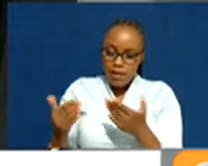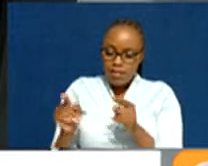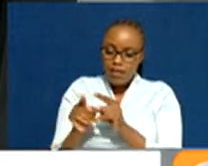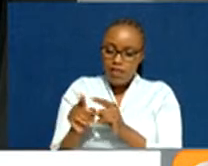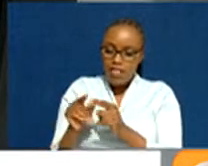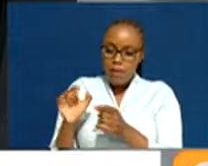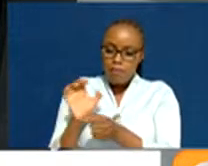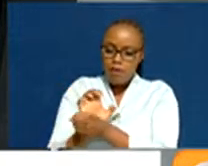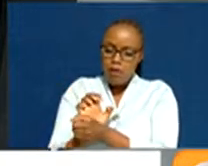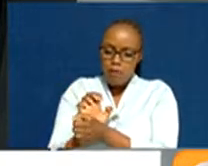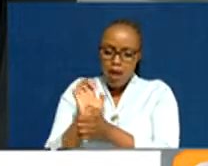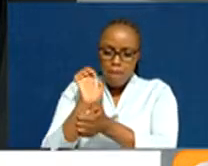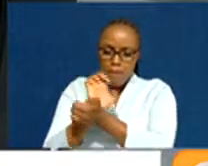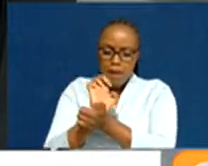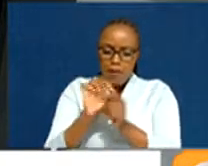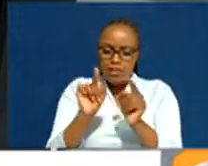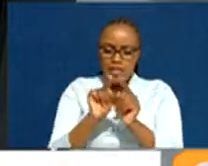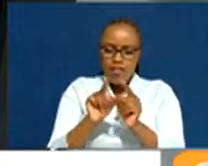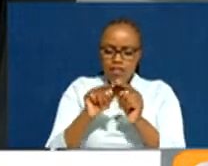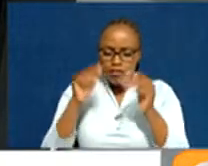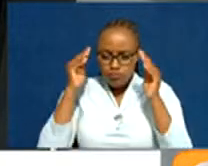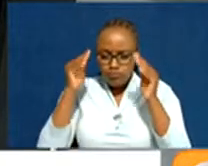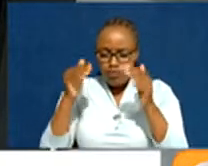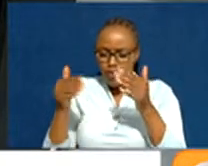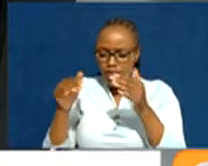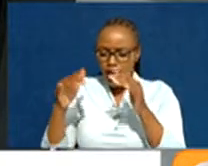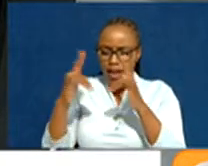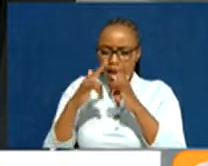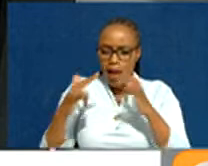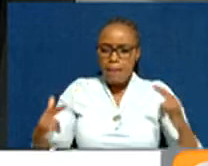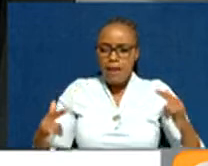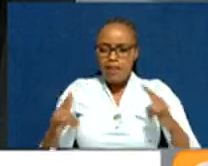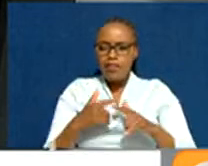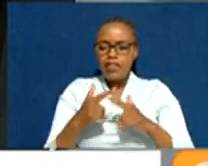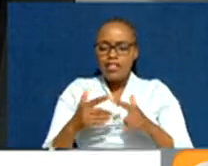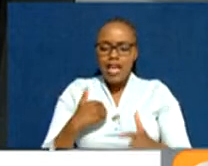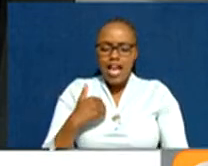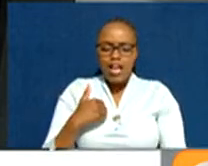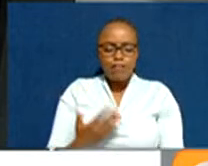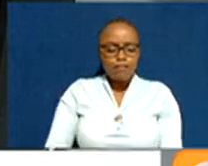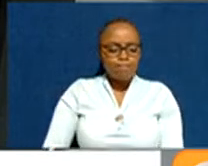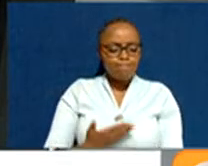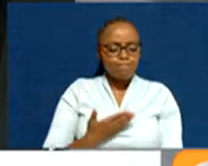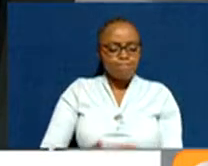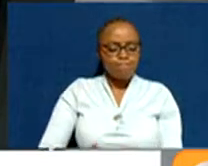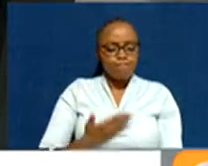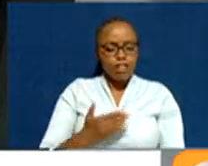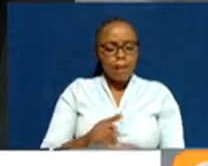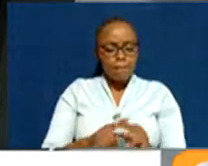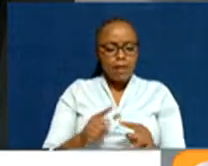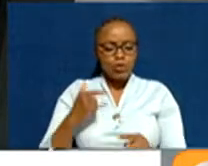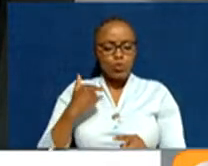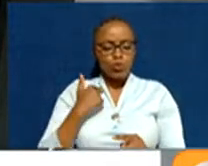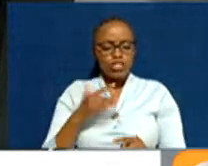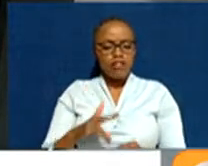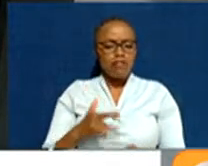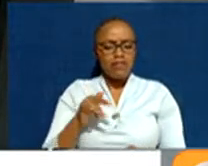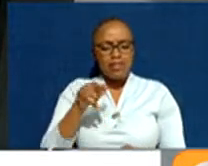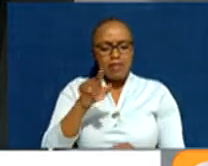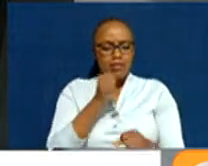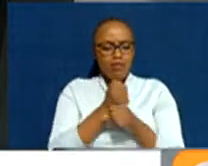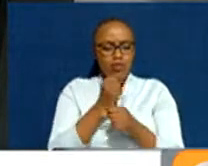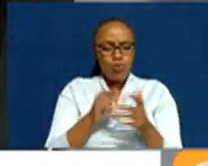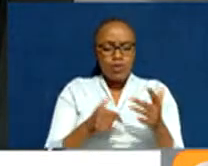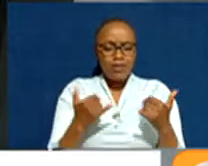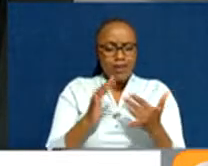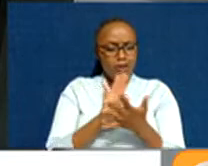incarcerated, detained, put in concentration camps, and there's that bittersweet feeling. Yeah. What should they do? I mean, is it time